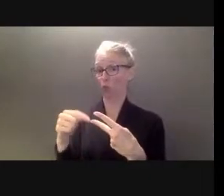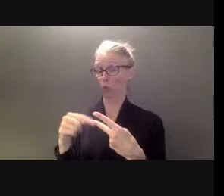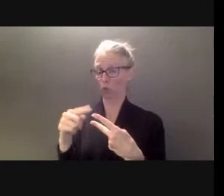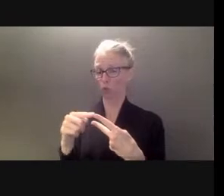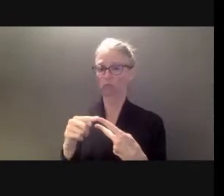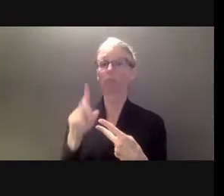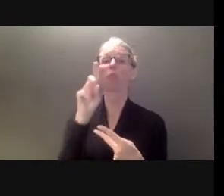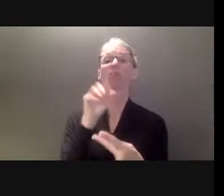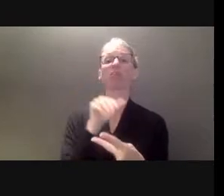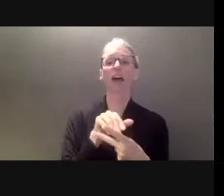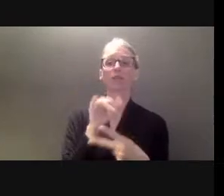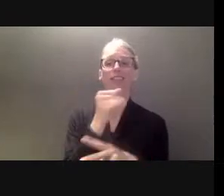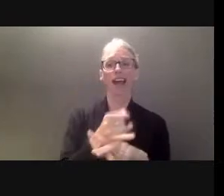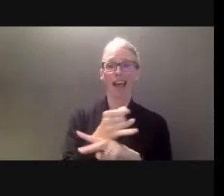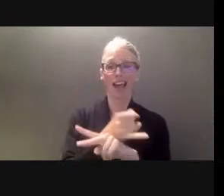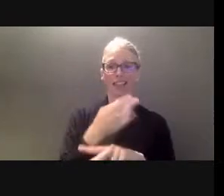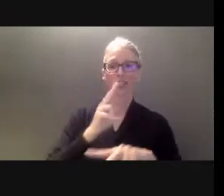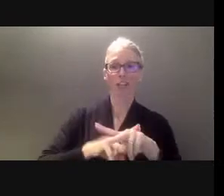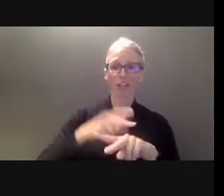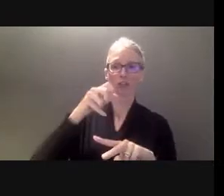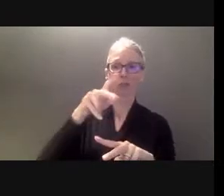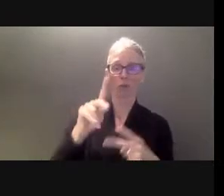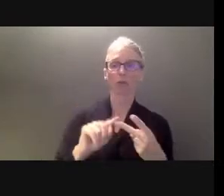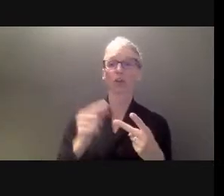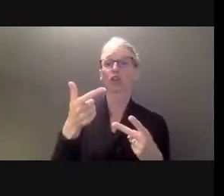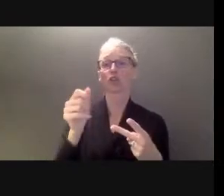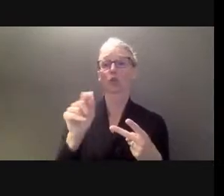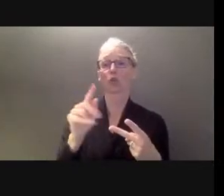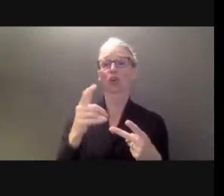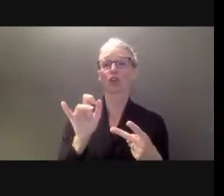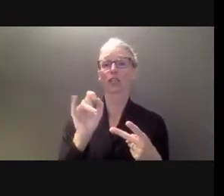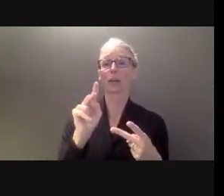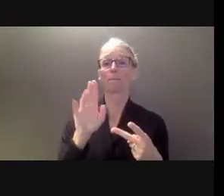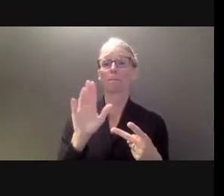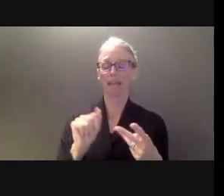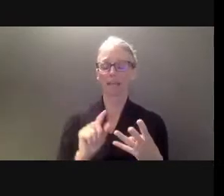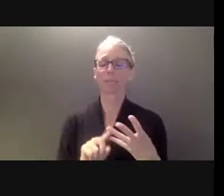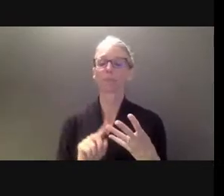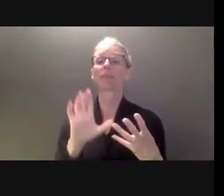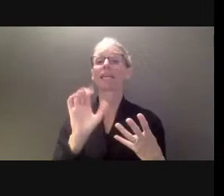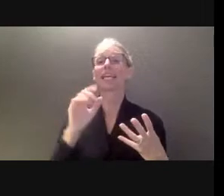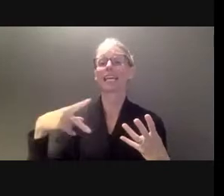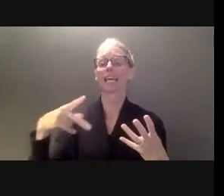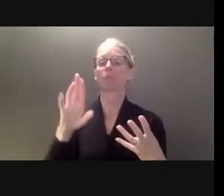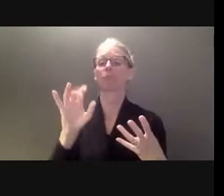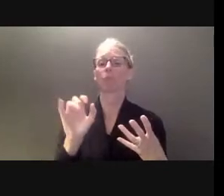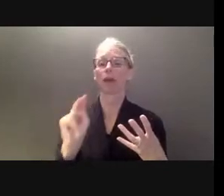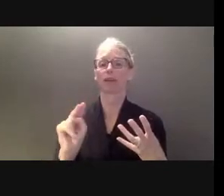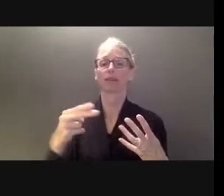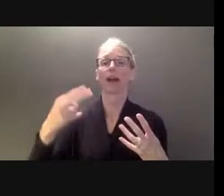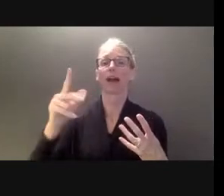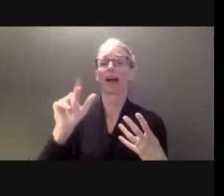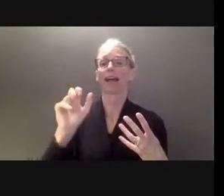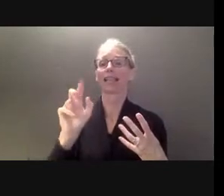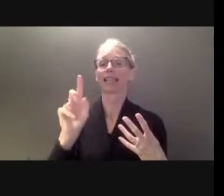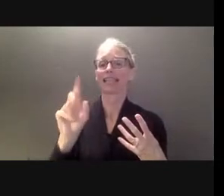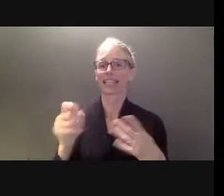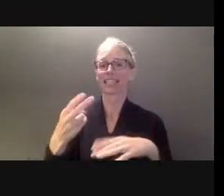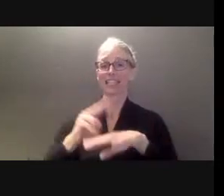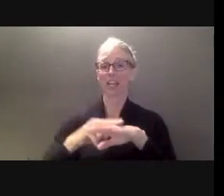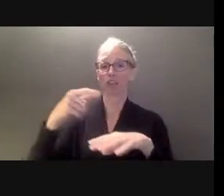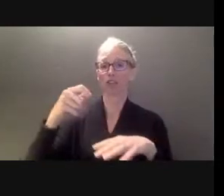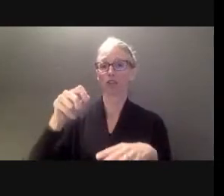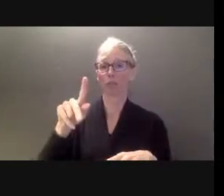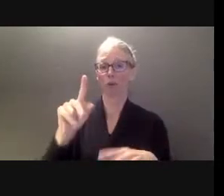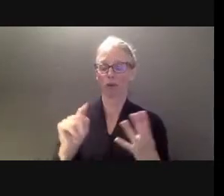National Parks and Georgian Bay National Park in Ontario, Cape Breton Highlands National Park, and Kejimkujik